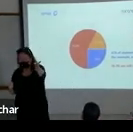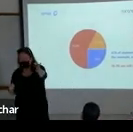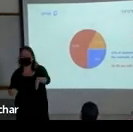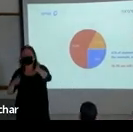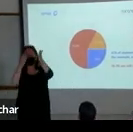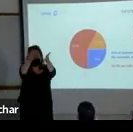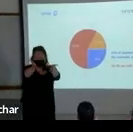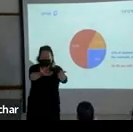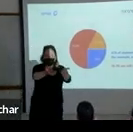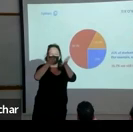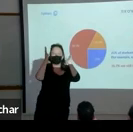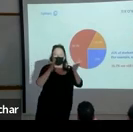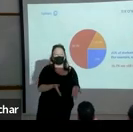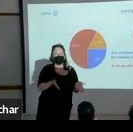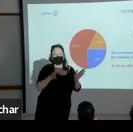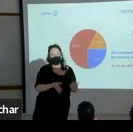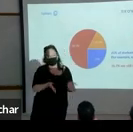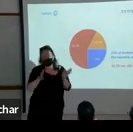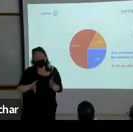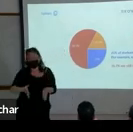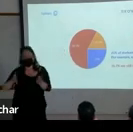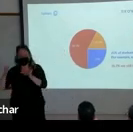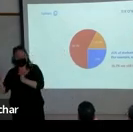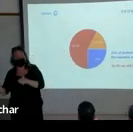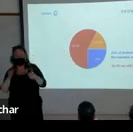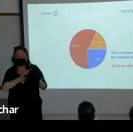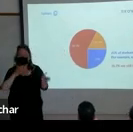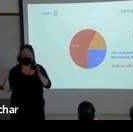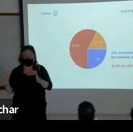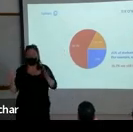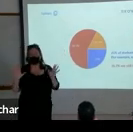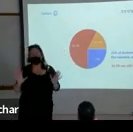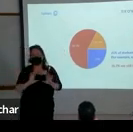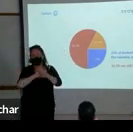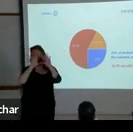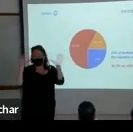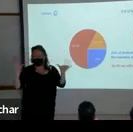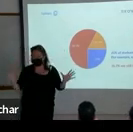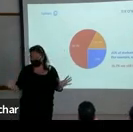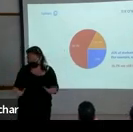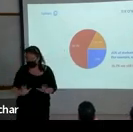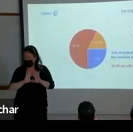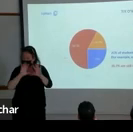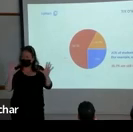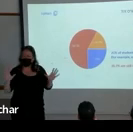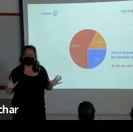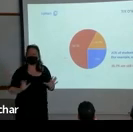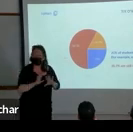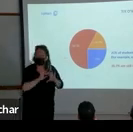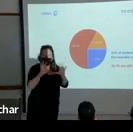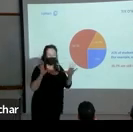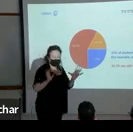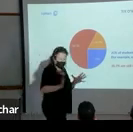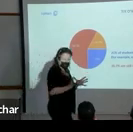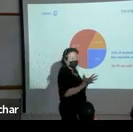the Ganit and she tells me, okay, listen, this student has this and this. So institutionally, we're very well